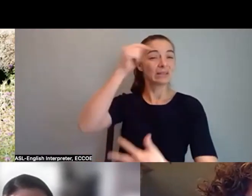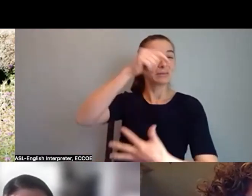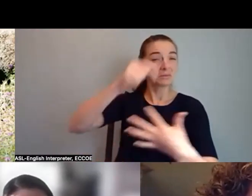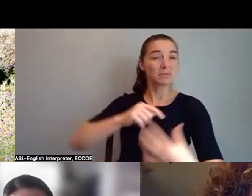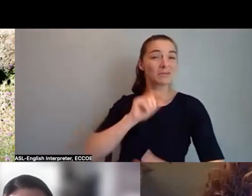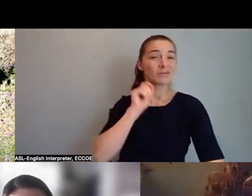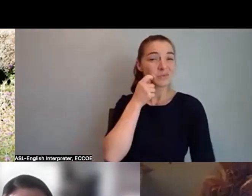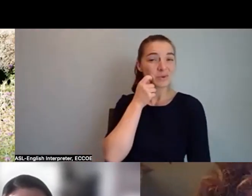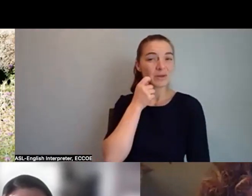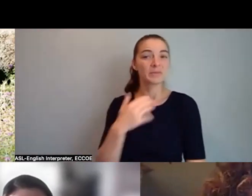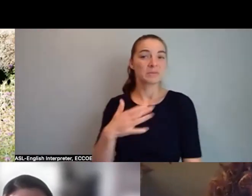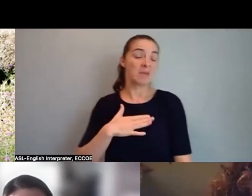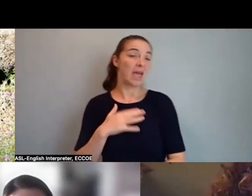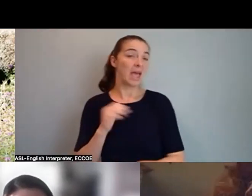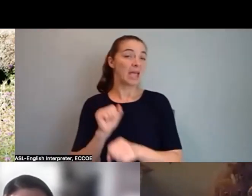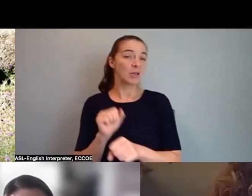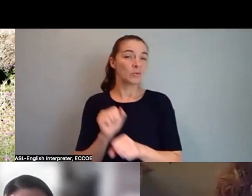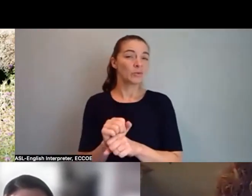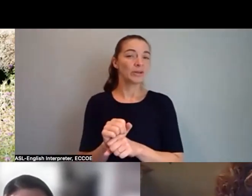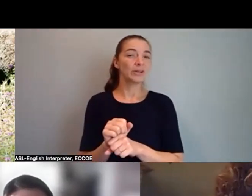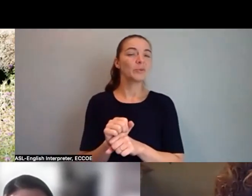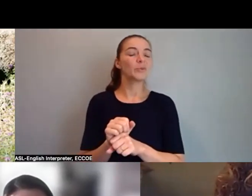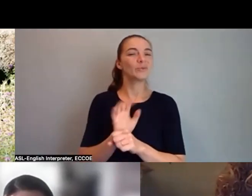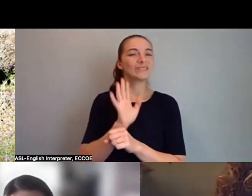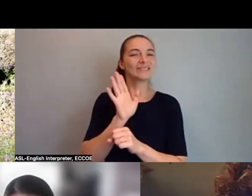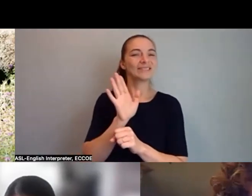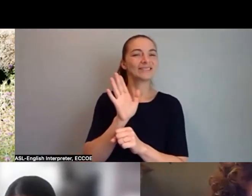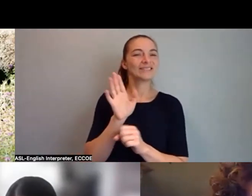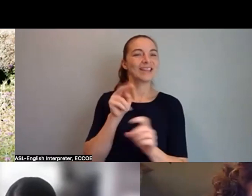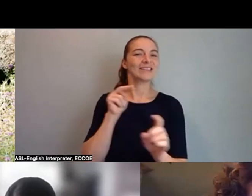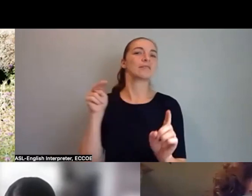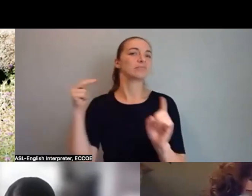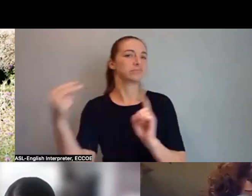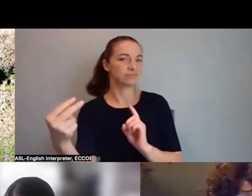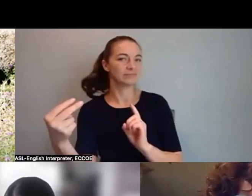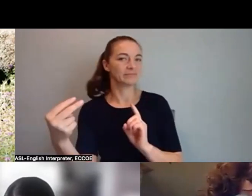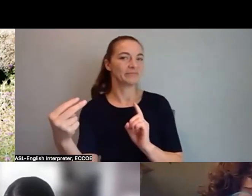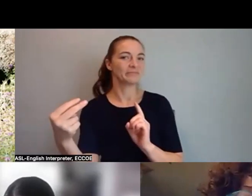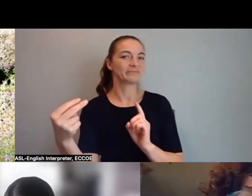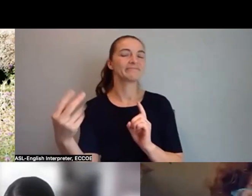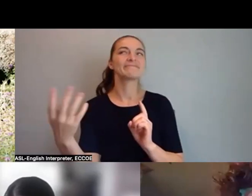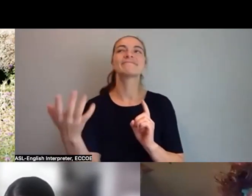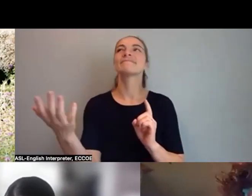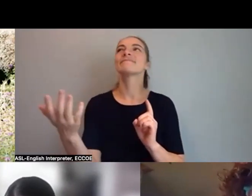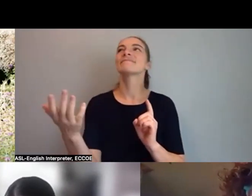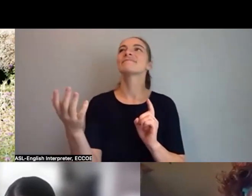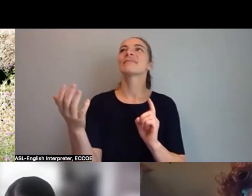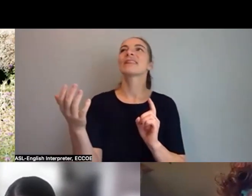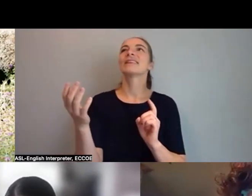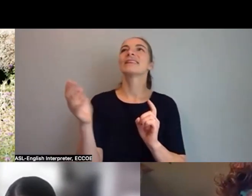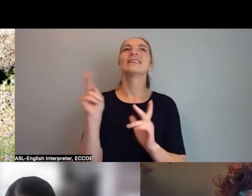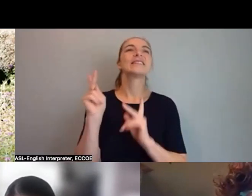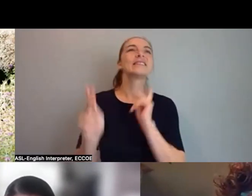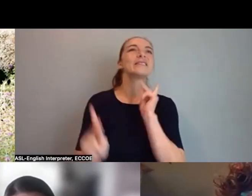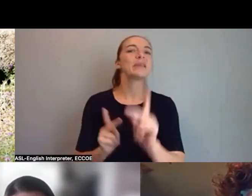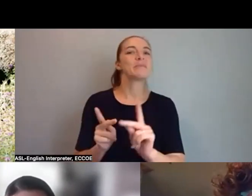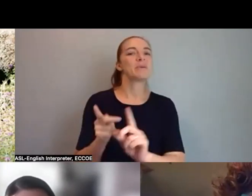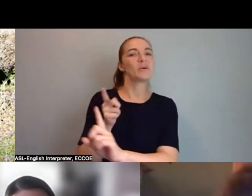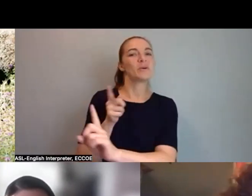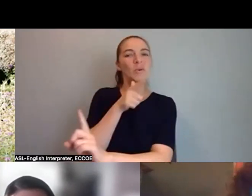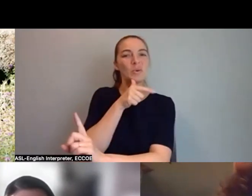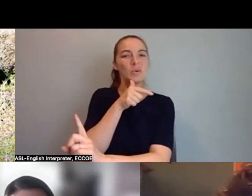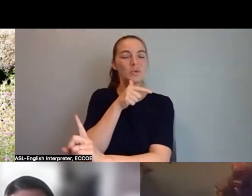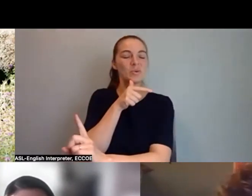divisive, the other side, the people who have